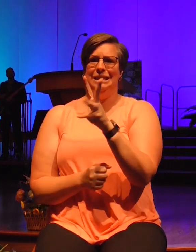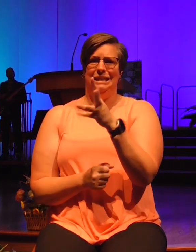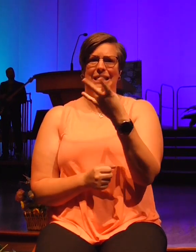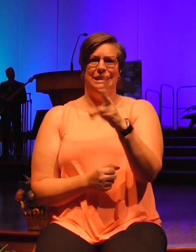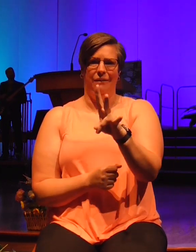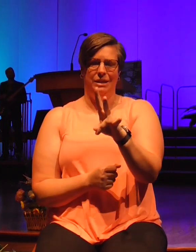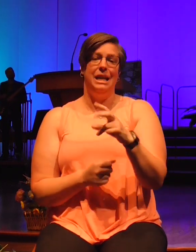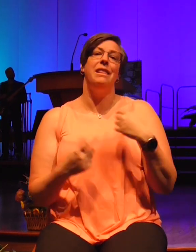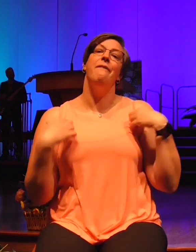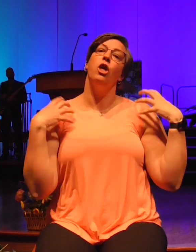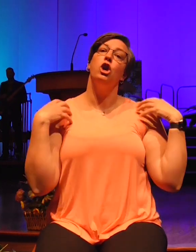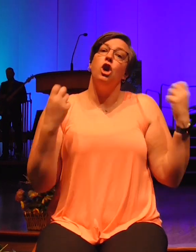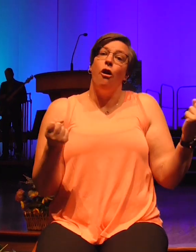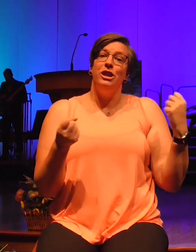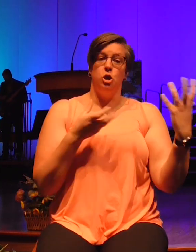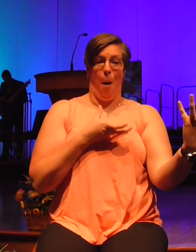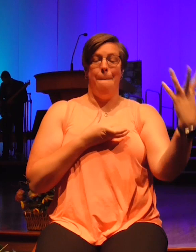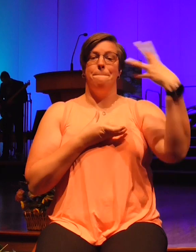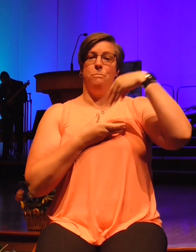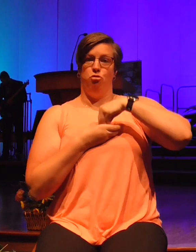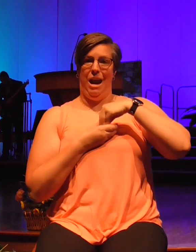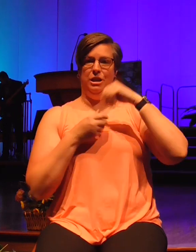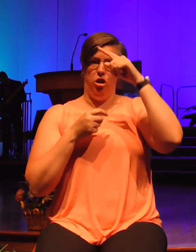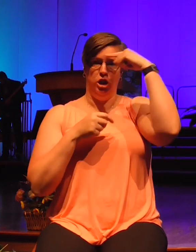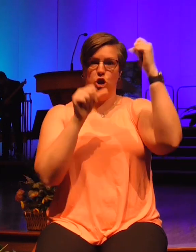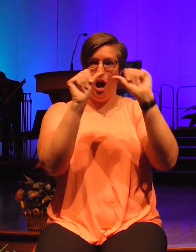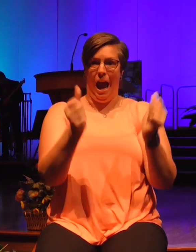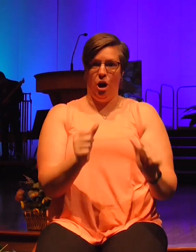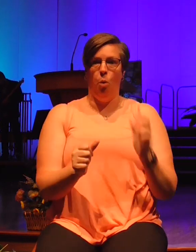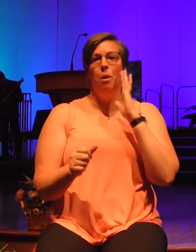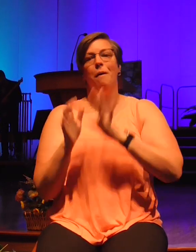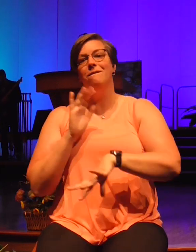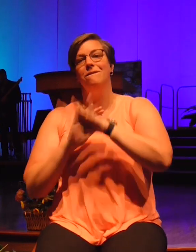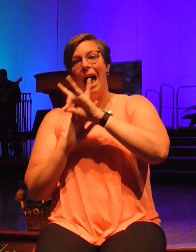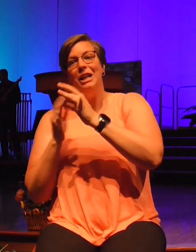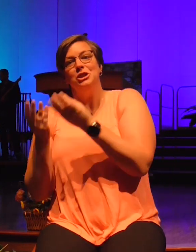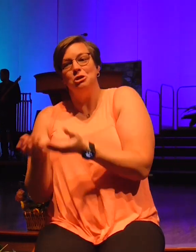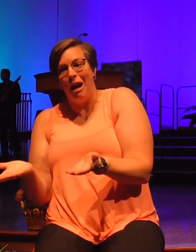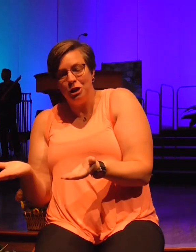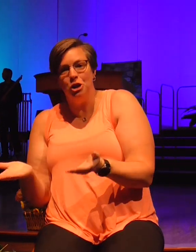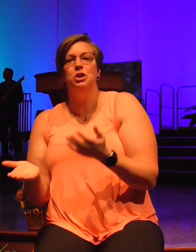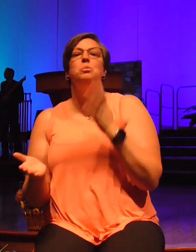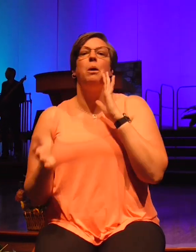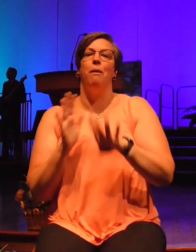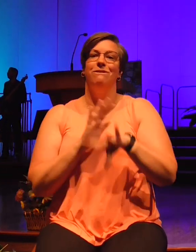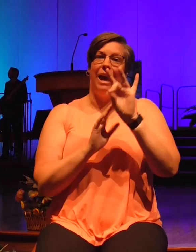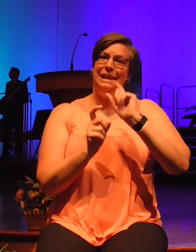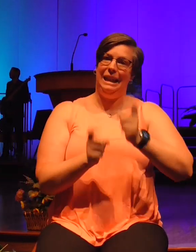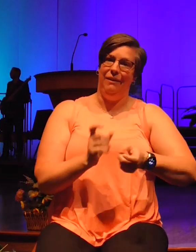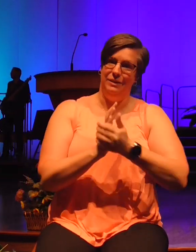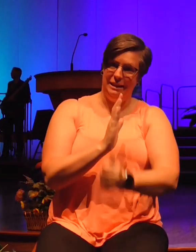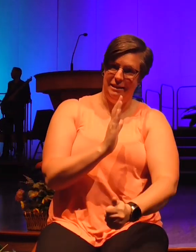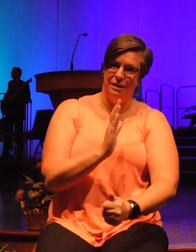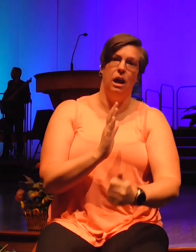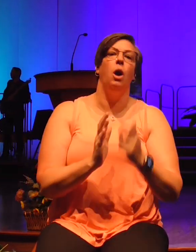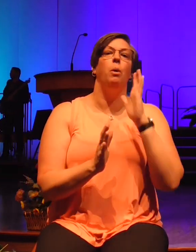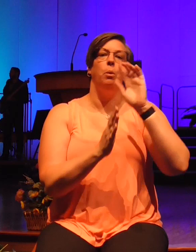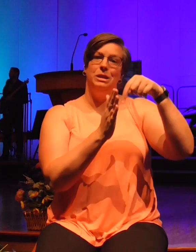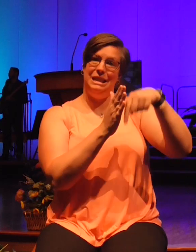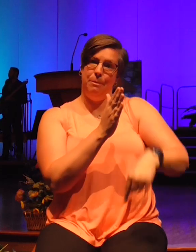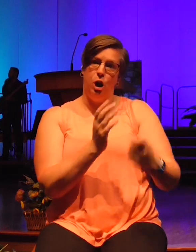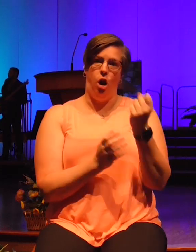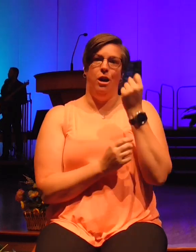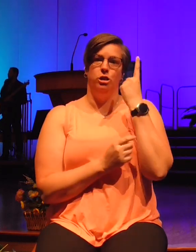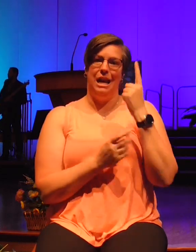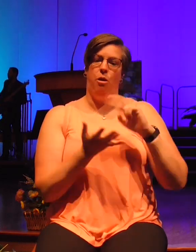even embrace the shadow, we will find treasures, we will find gifts, we will deepen in our understanding and experience of what it means